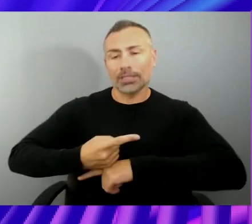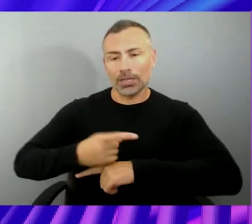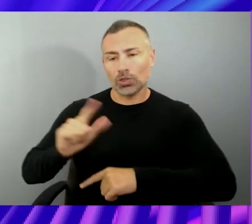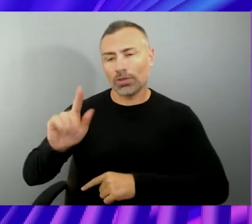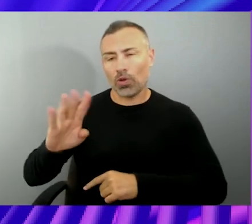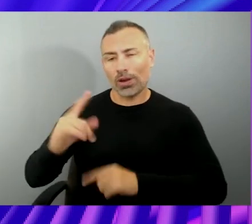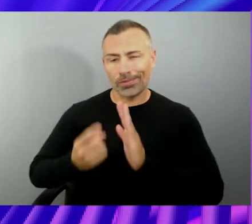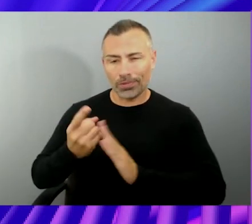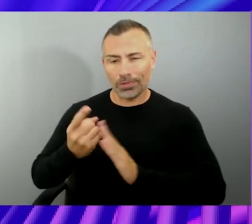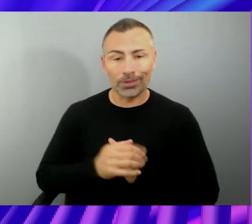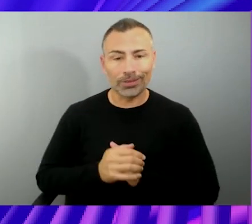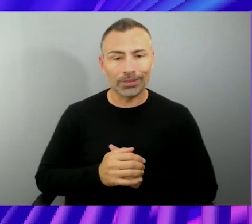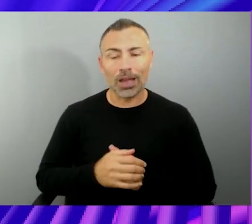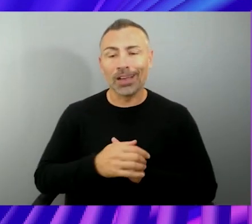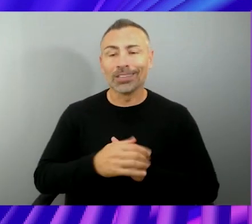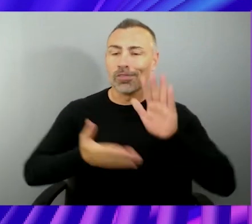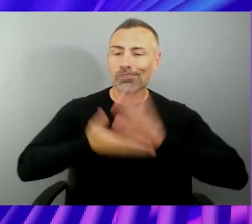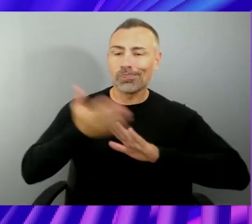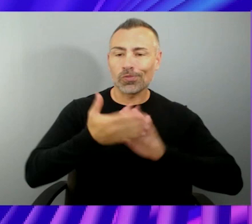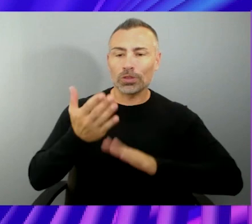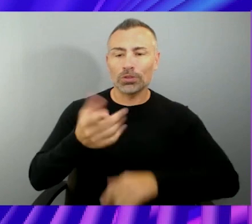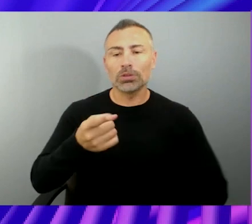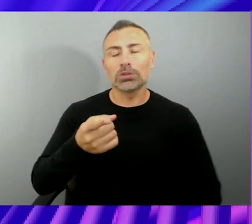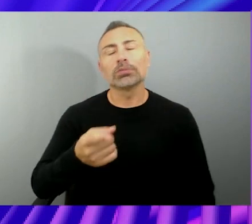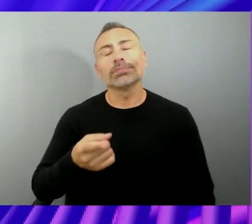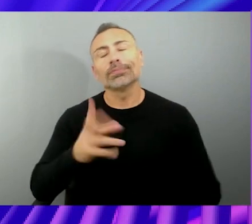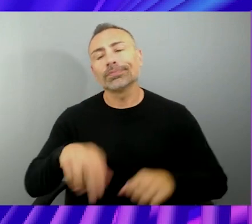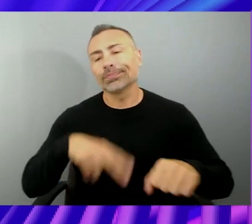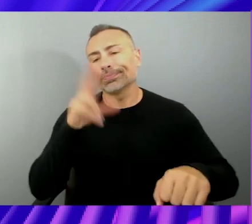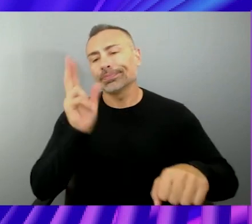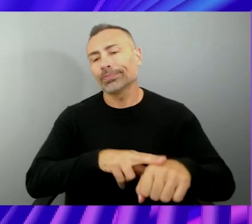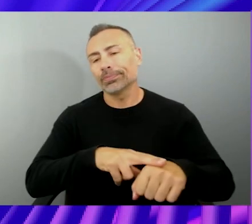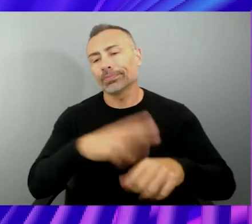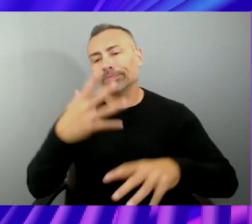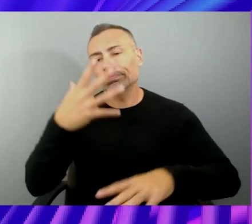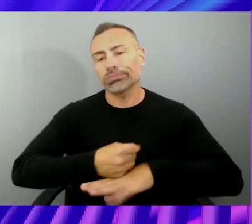But when I run this query,